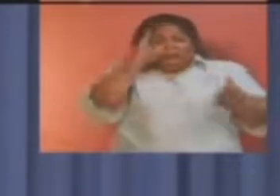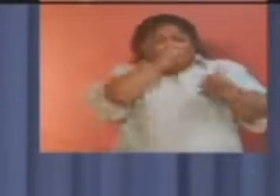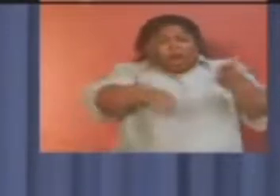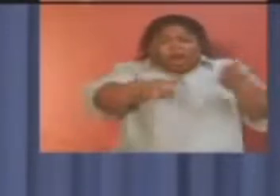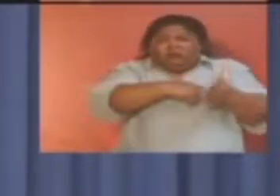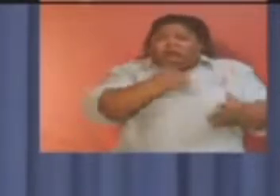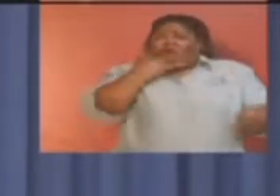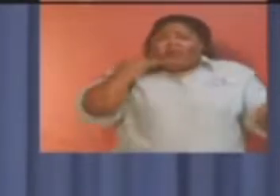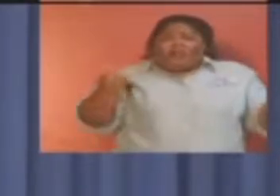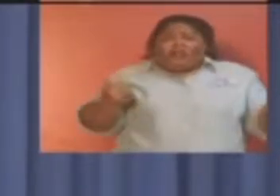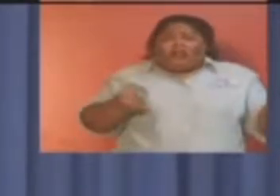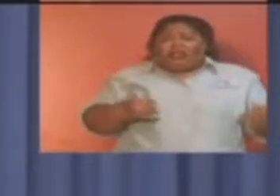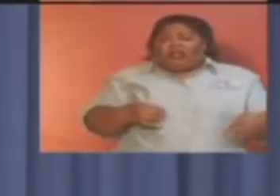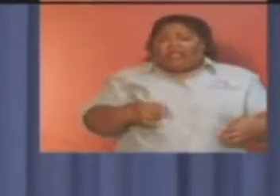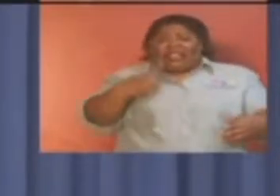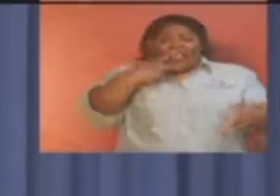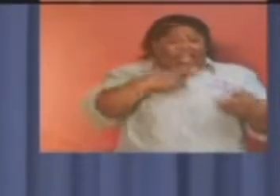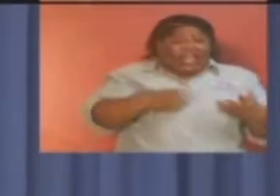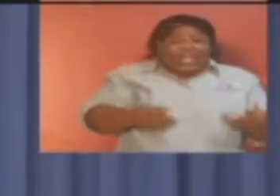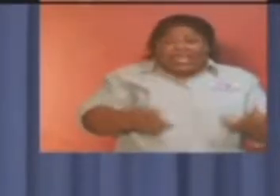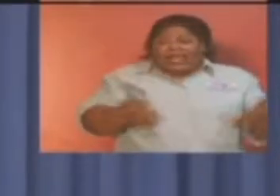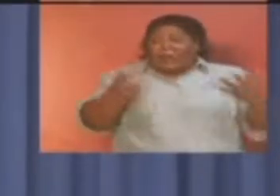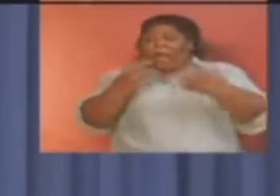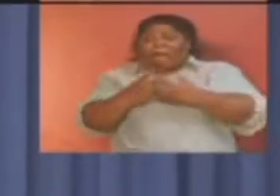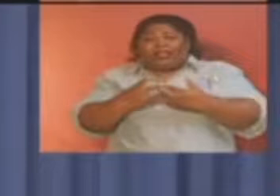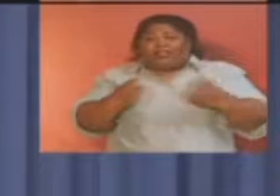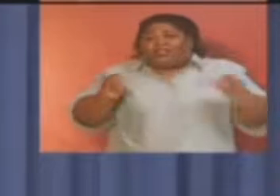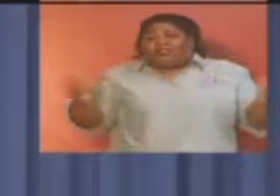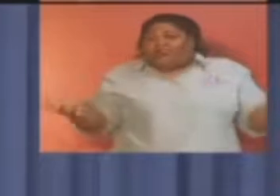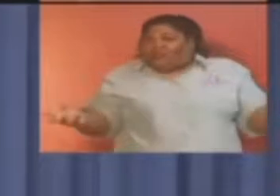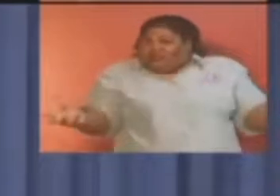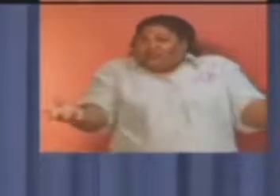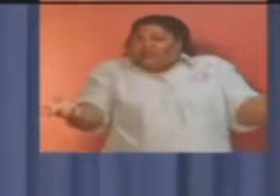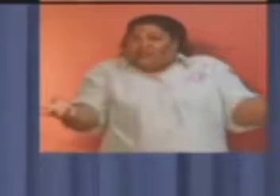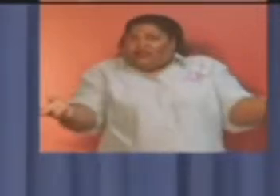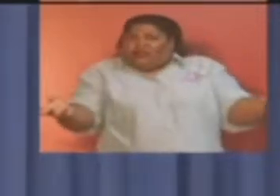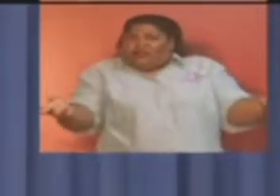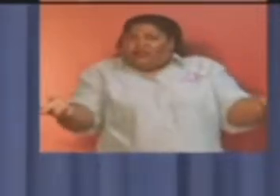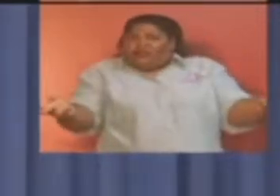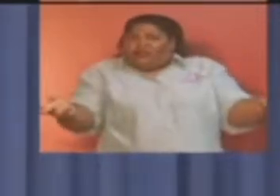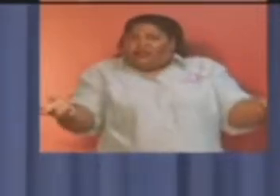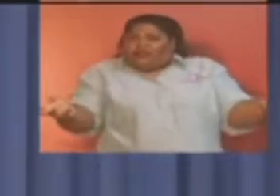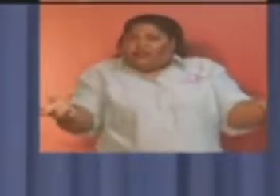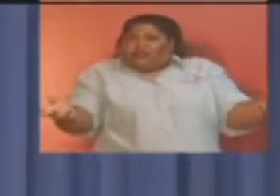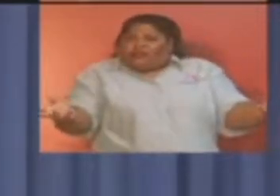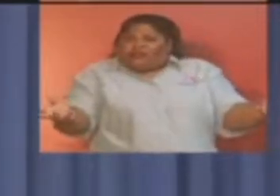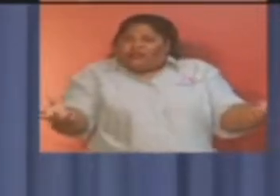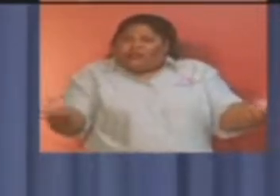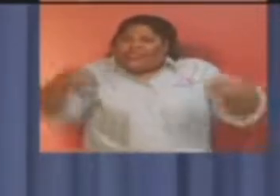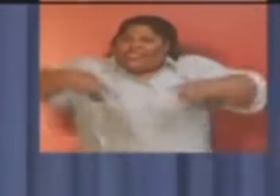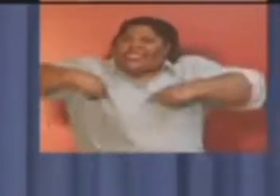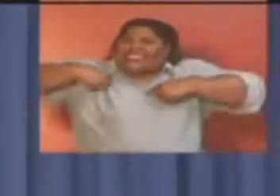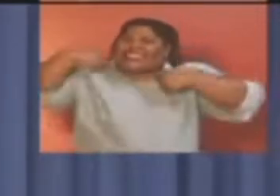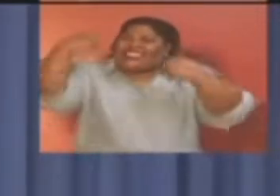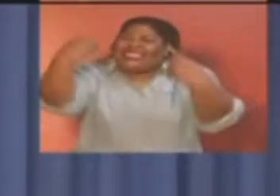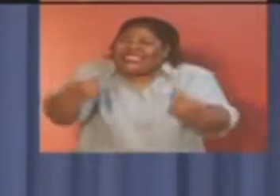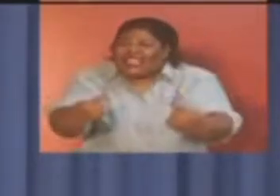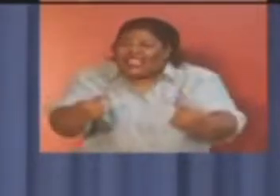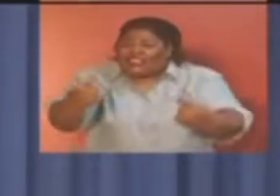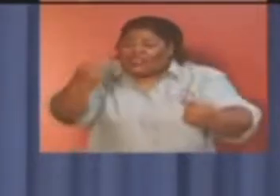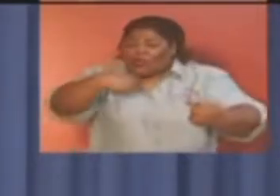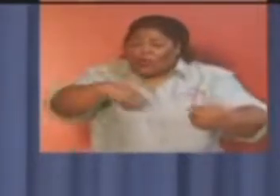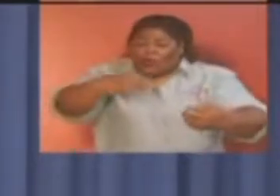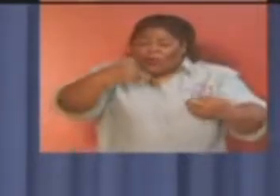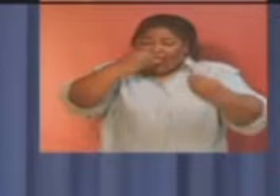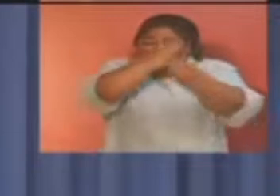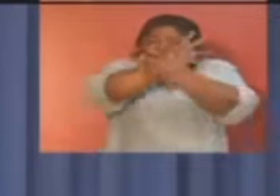incorrect, untrue, irrelevant. We have been trying to share all the shareable information